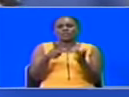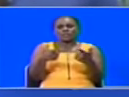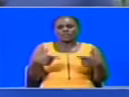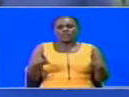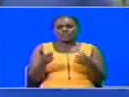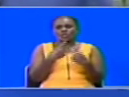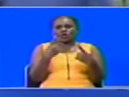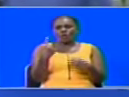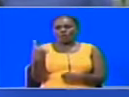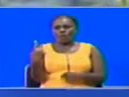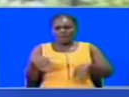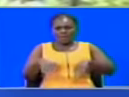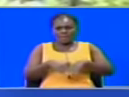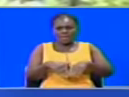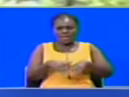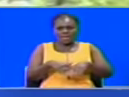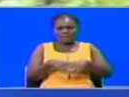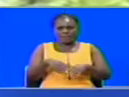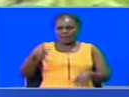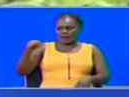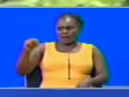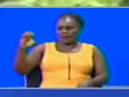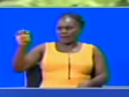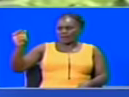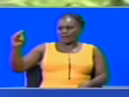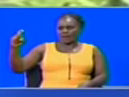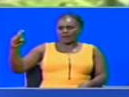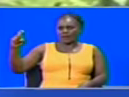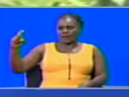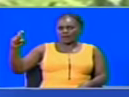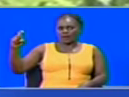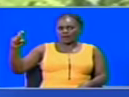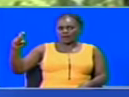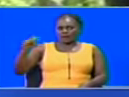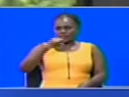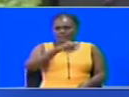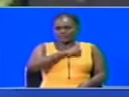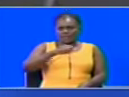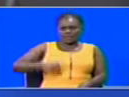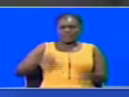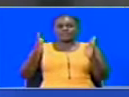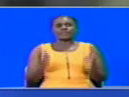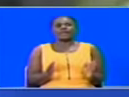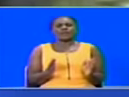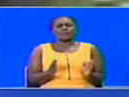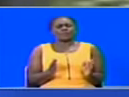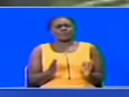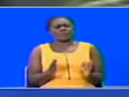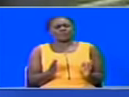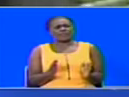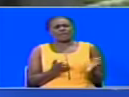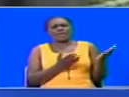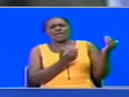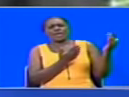member of the Wiper NEC, and that's Mutula Kilonzo Junior, the Makueni senator. But a senator, what exactly do